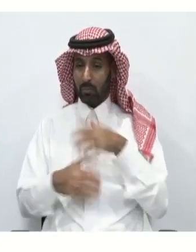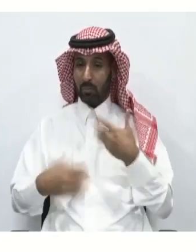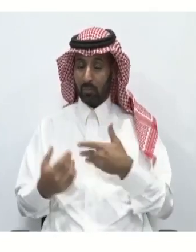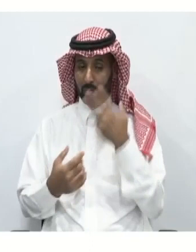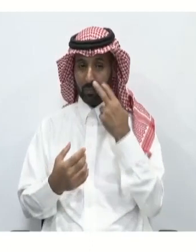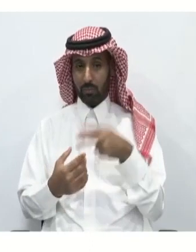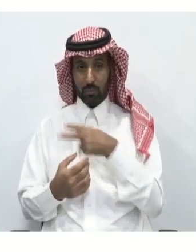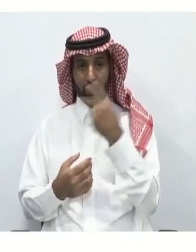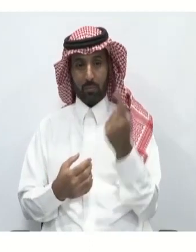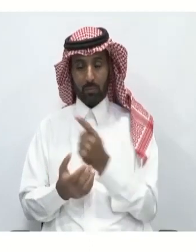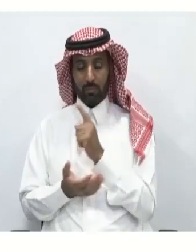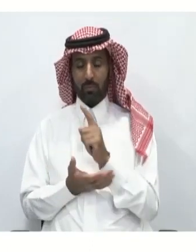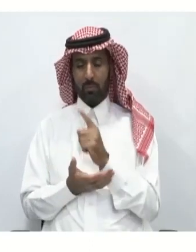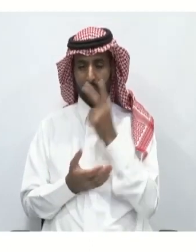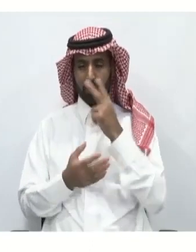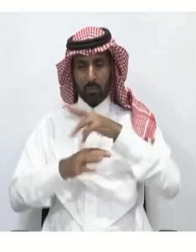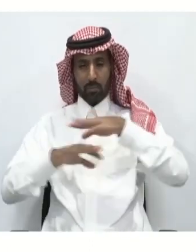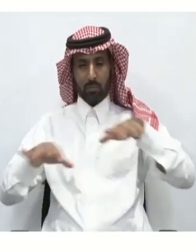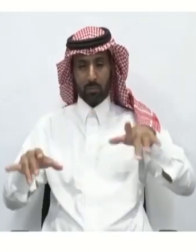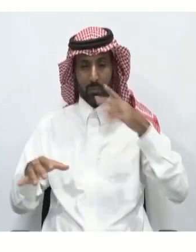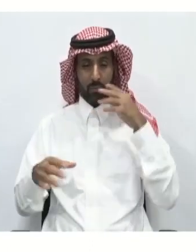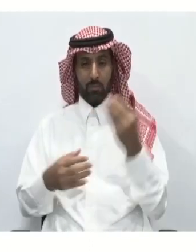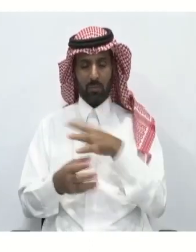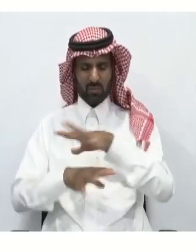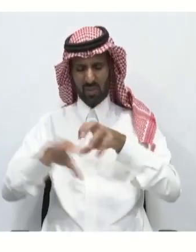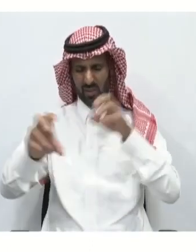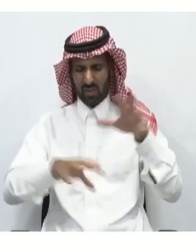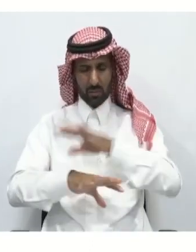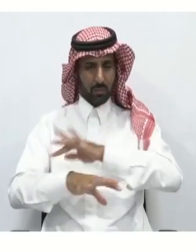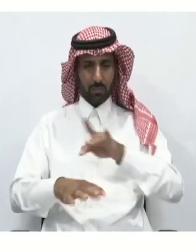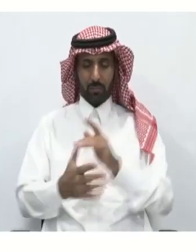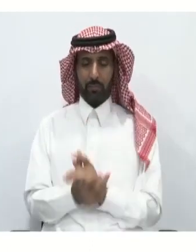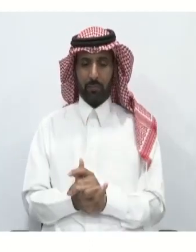the beauty of nature and outdoors without simultaneously damaging it.